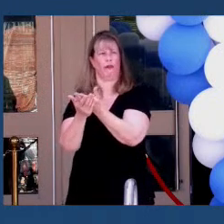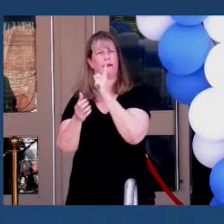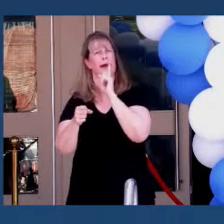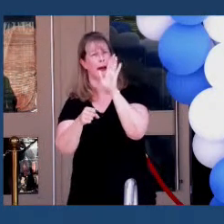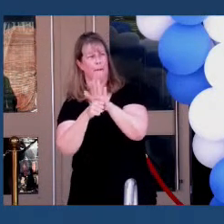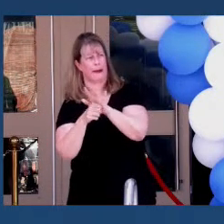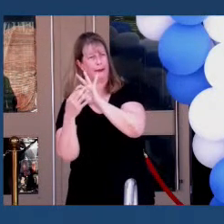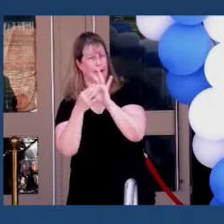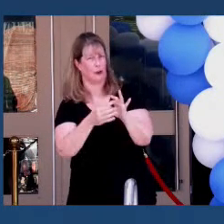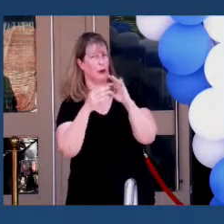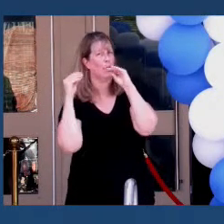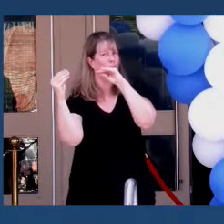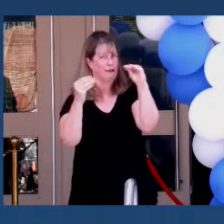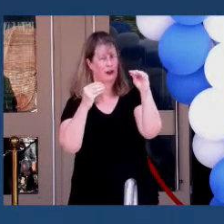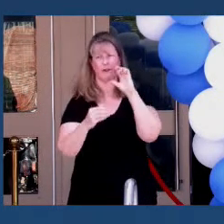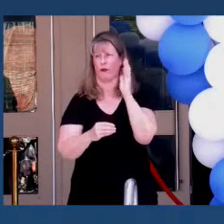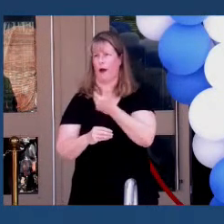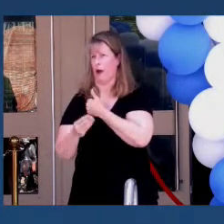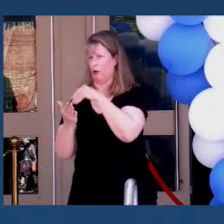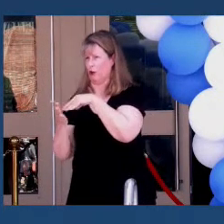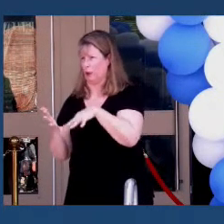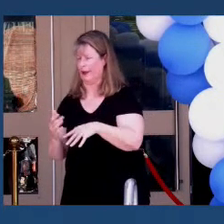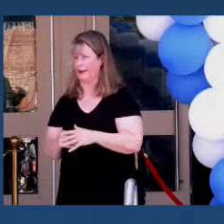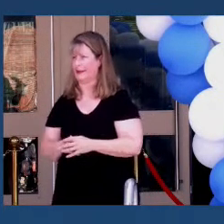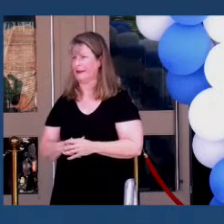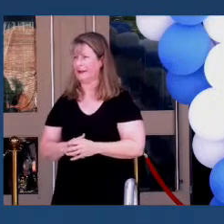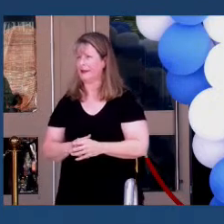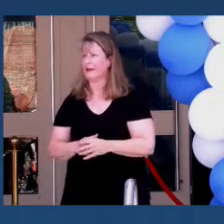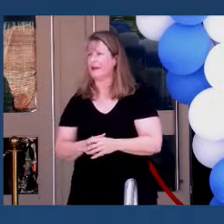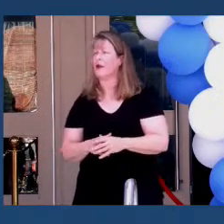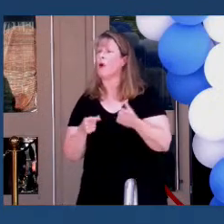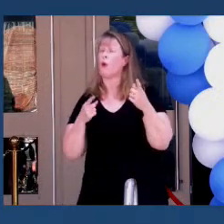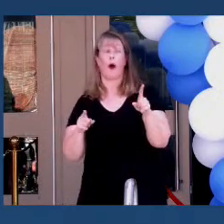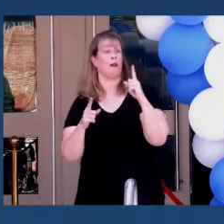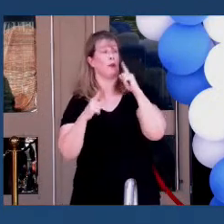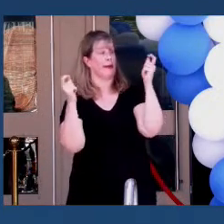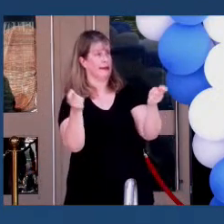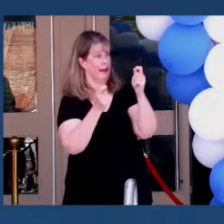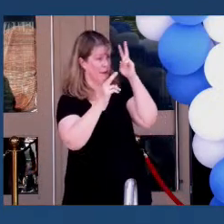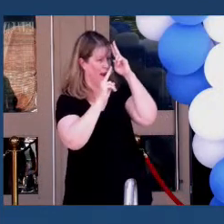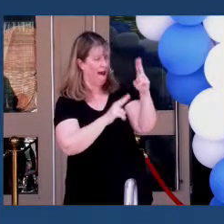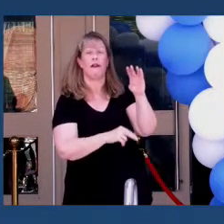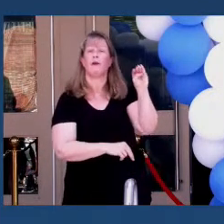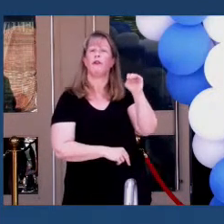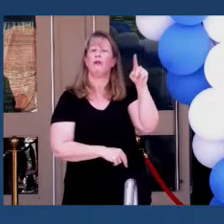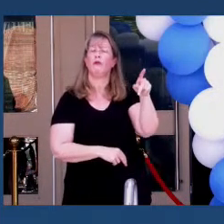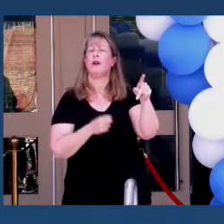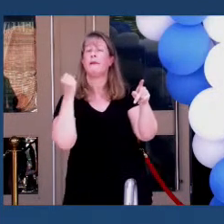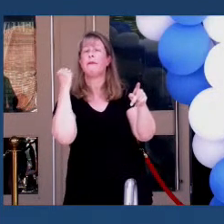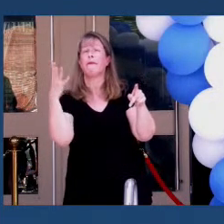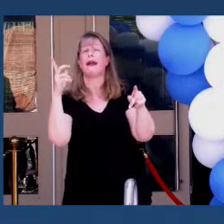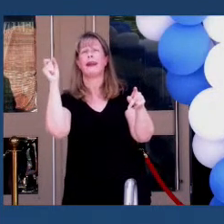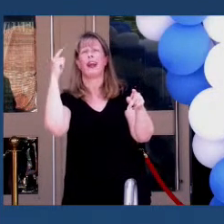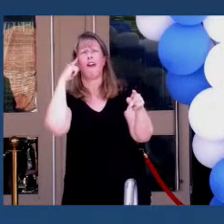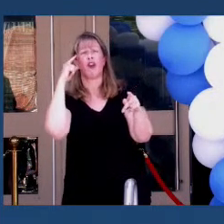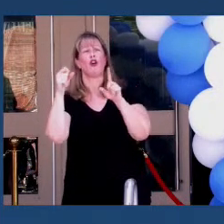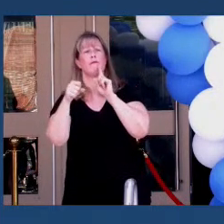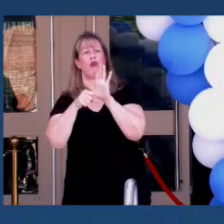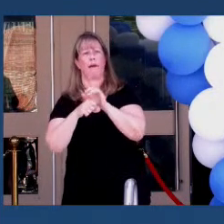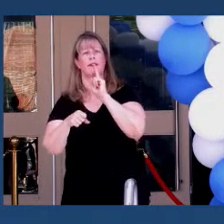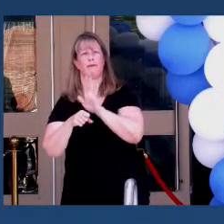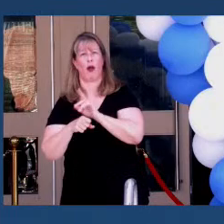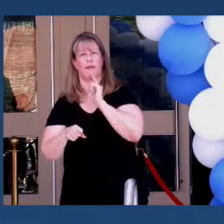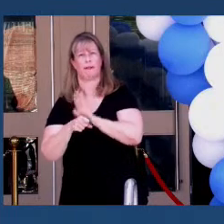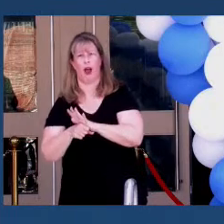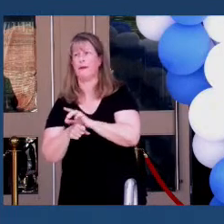kids. And I want to make sure on this day that as we celebrate Mr. Pritchett, there's many governors that have made promises, but